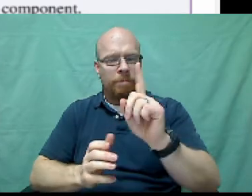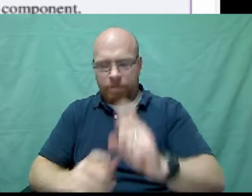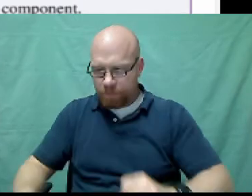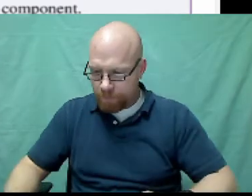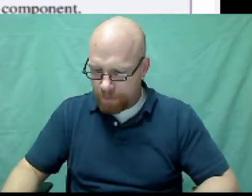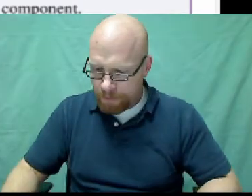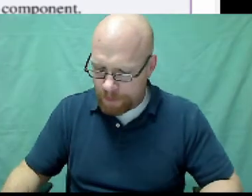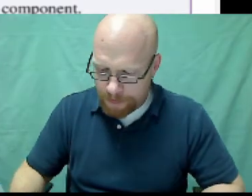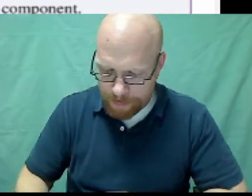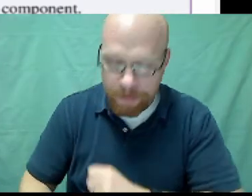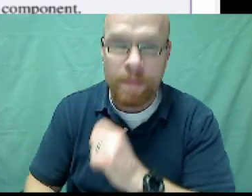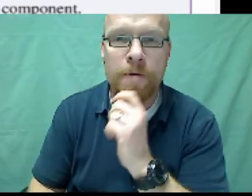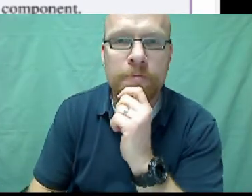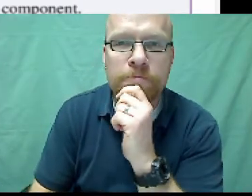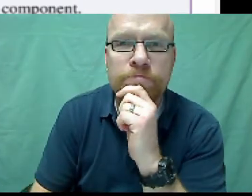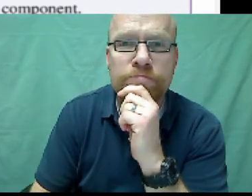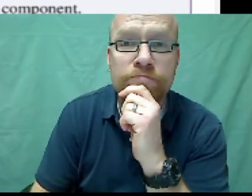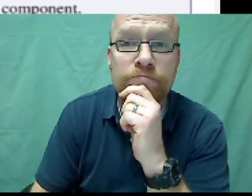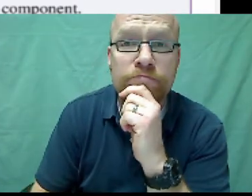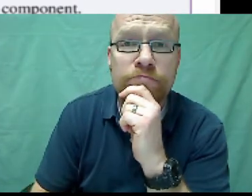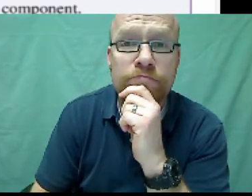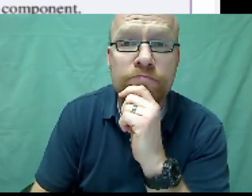relationships.